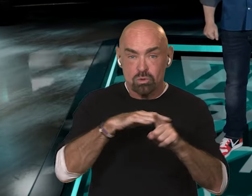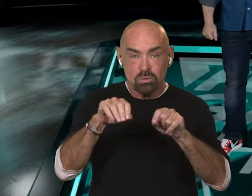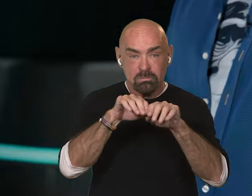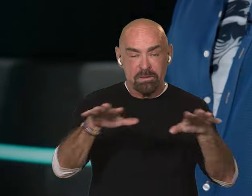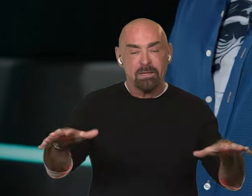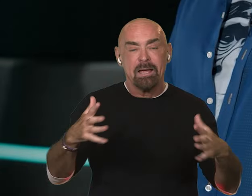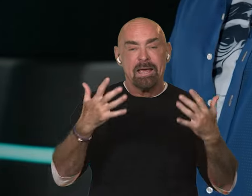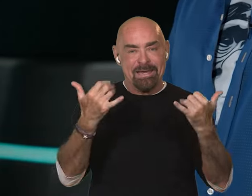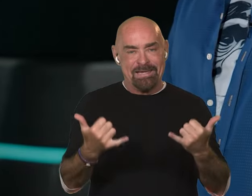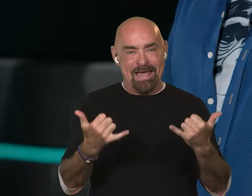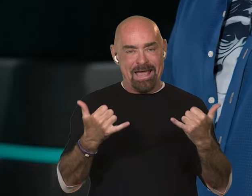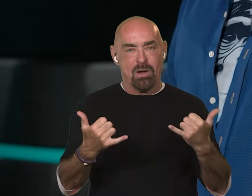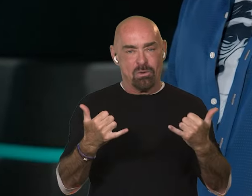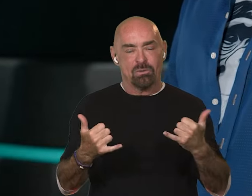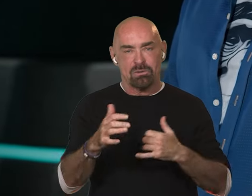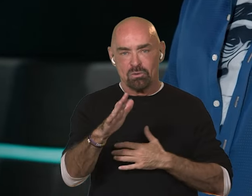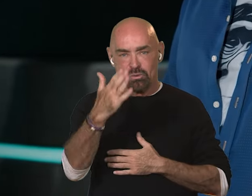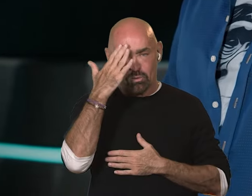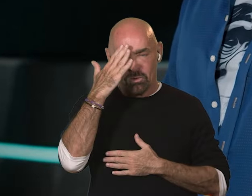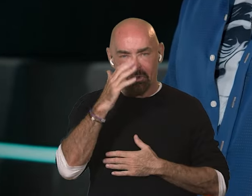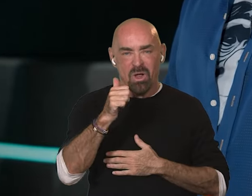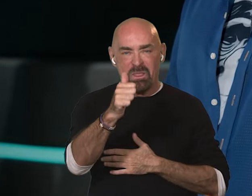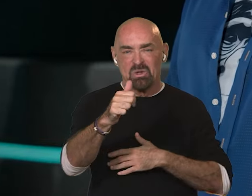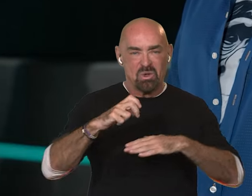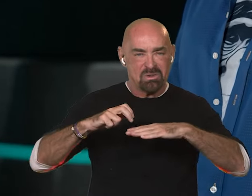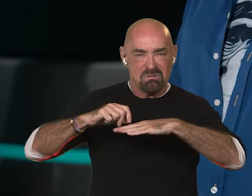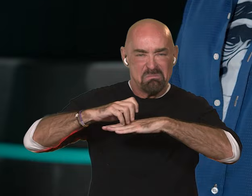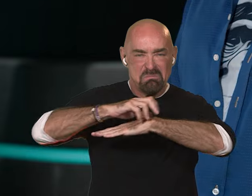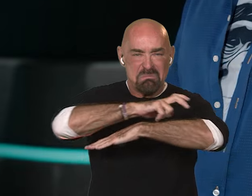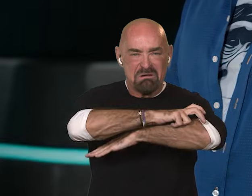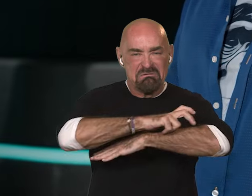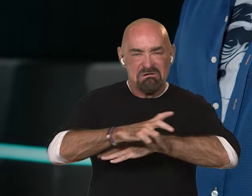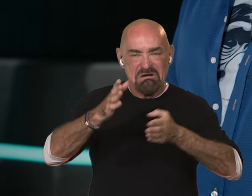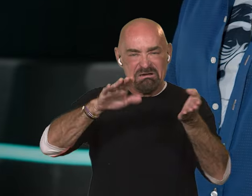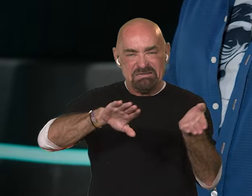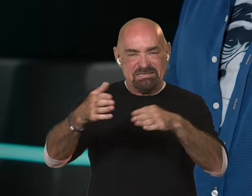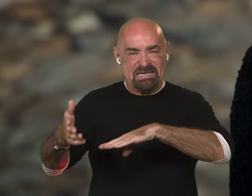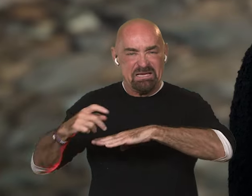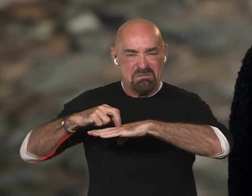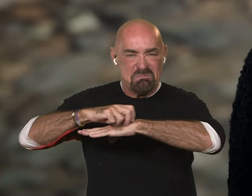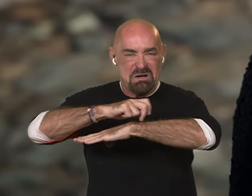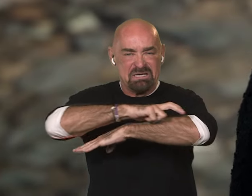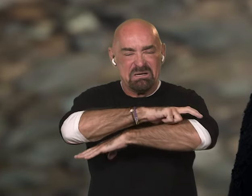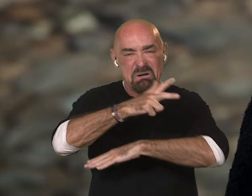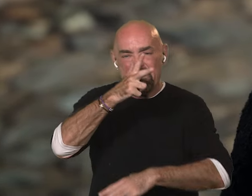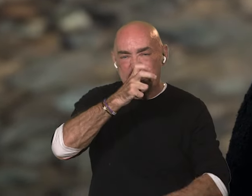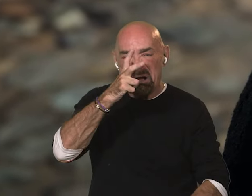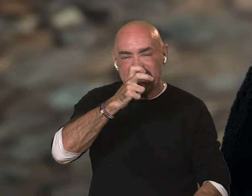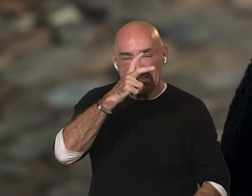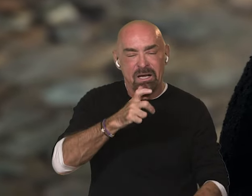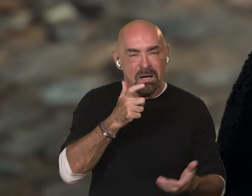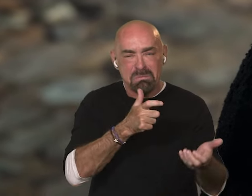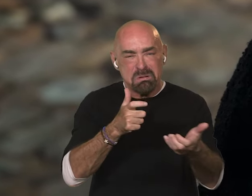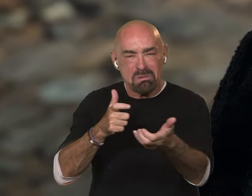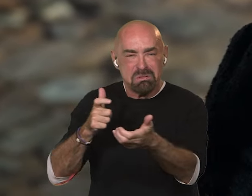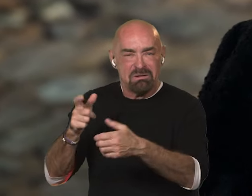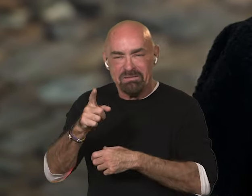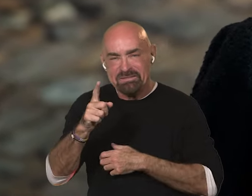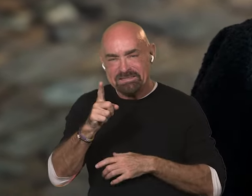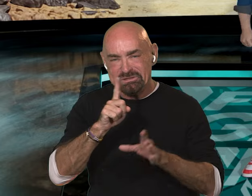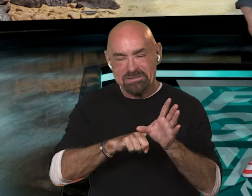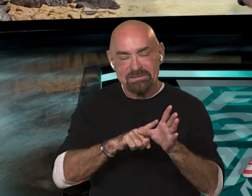evolve. Now, as we all know, the only good bug is a dead bug. And there's been plenty of virtual pest control